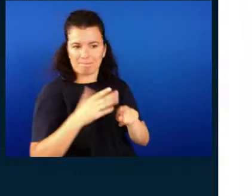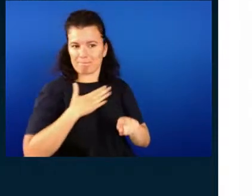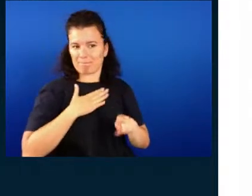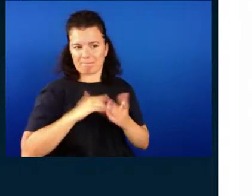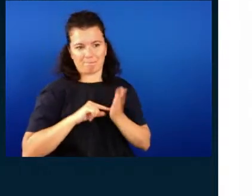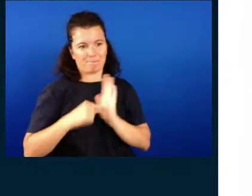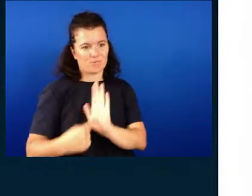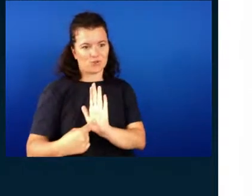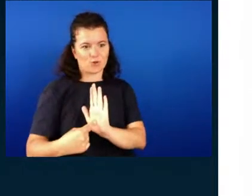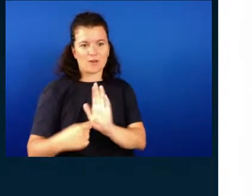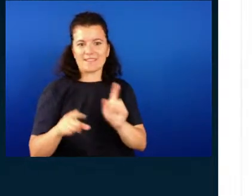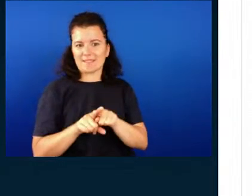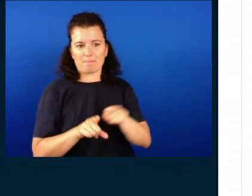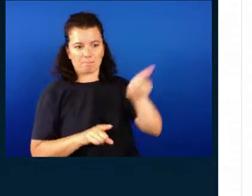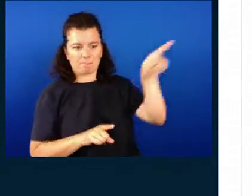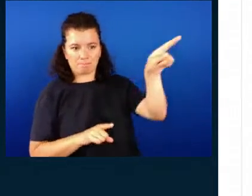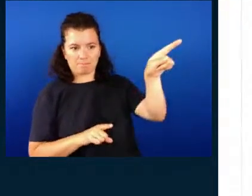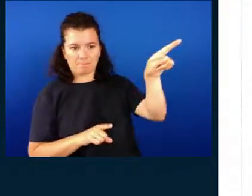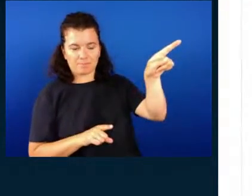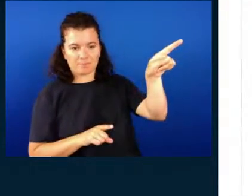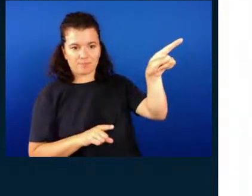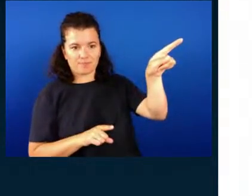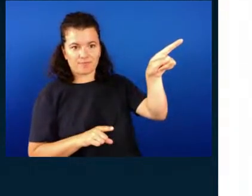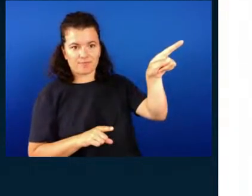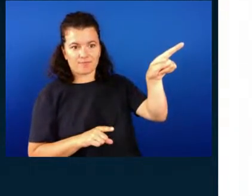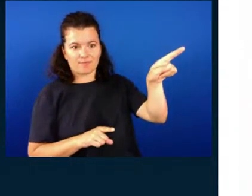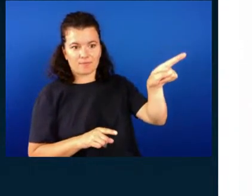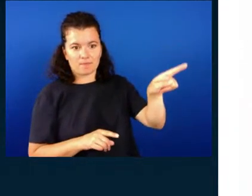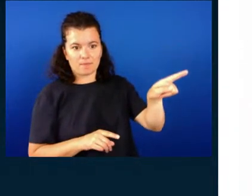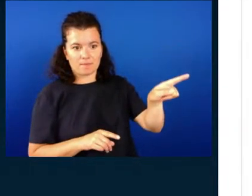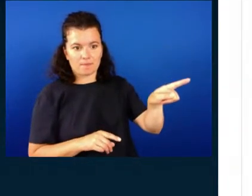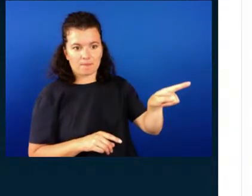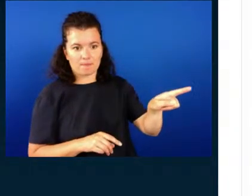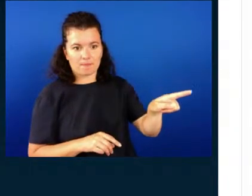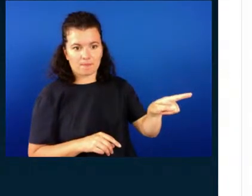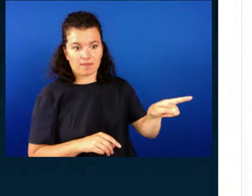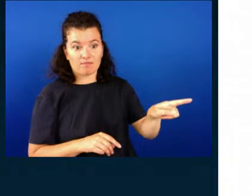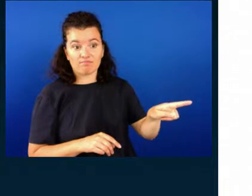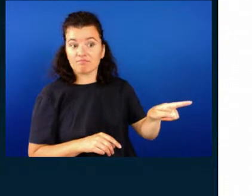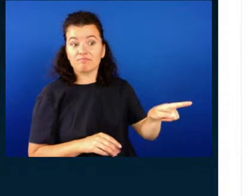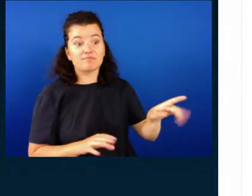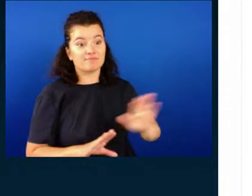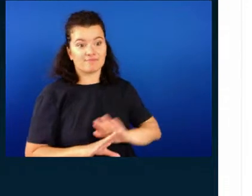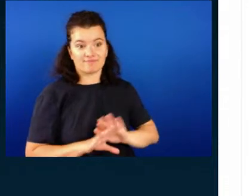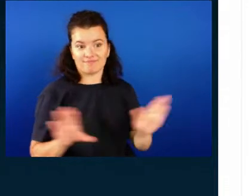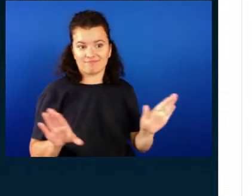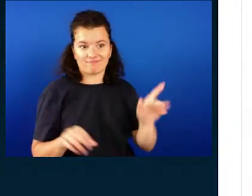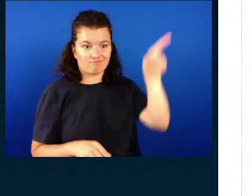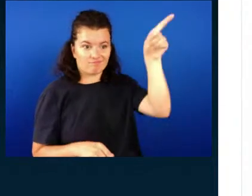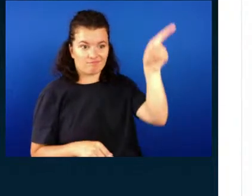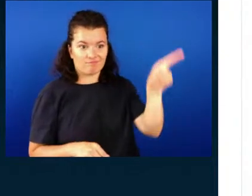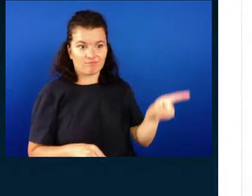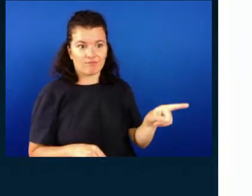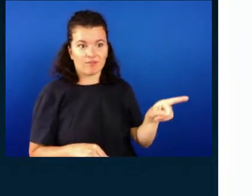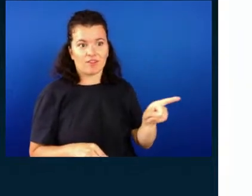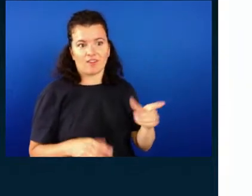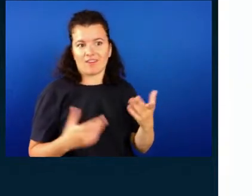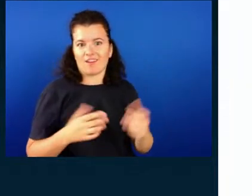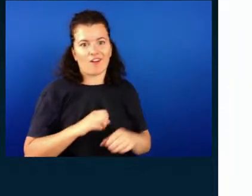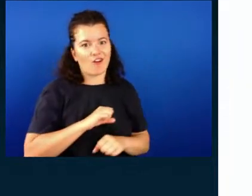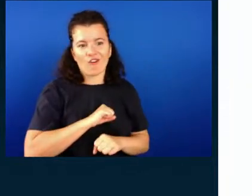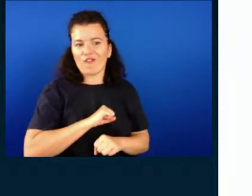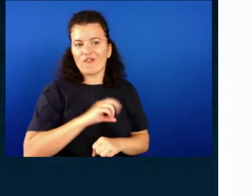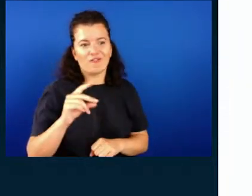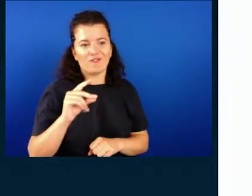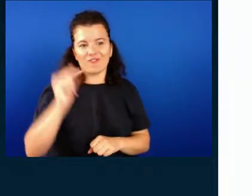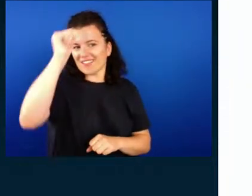here. And then I did Tye run, and Tye run just works. So this is like the world's quickest getting started